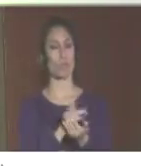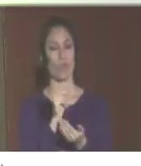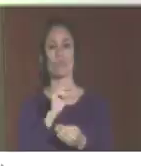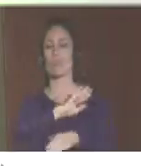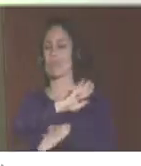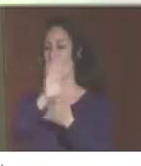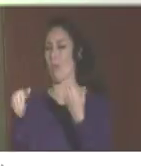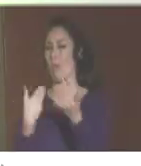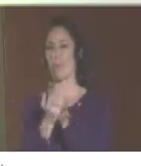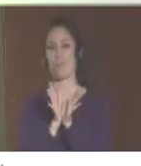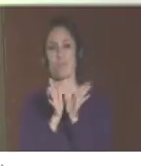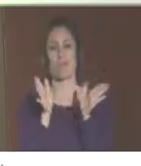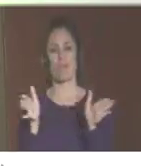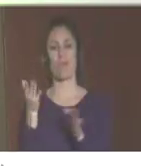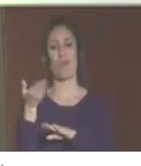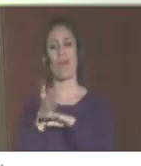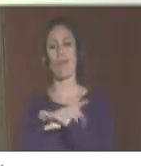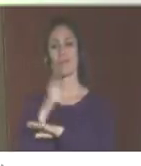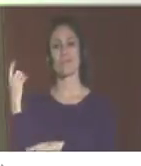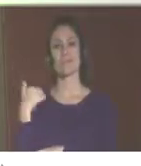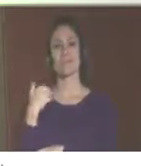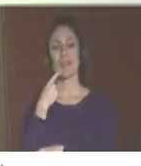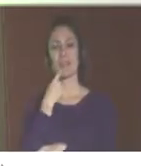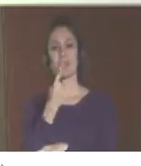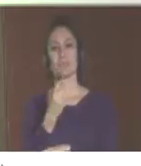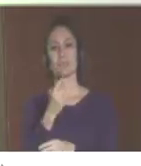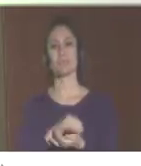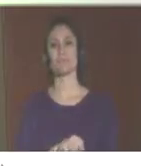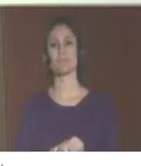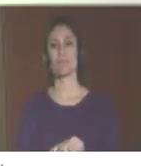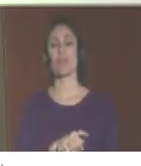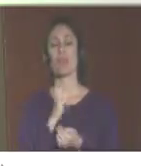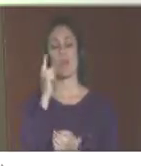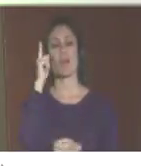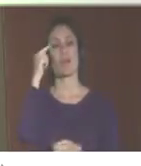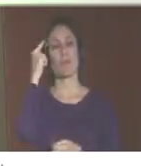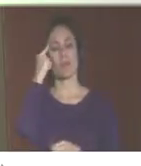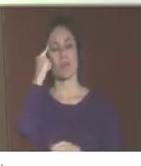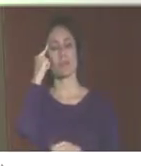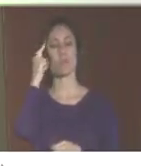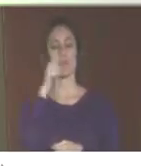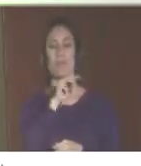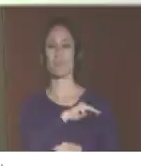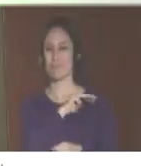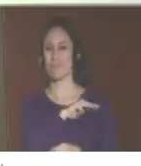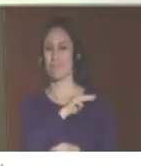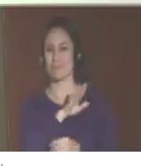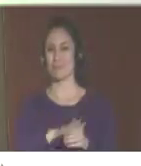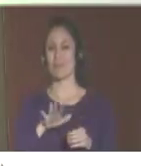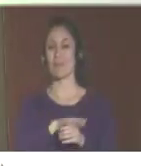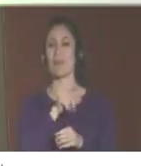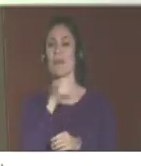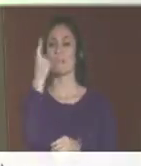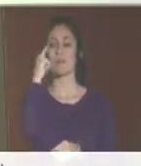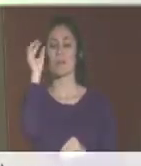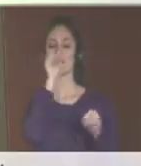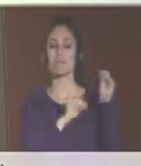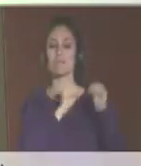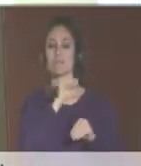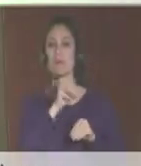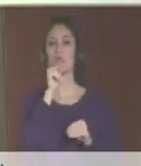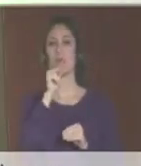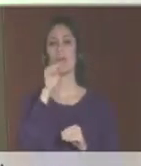to financial resources but every kind of resource, as the mayor of Santa Fe was stating, to local governments to